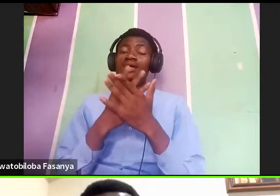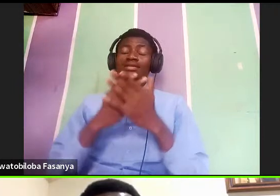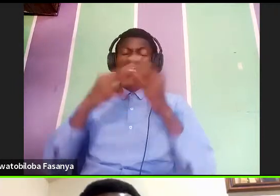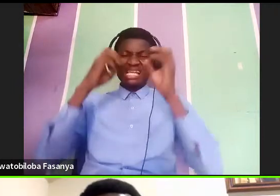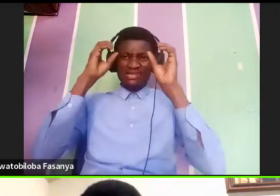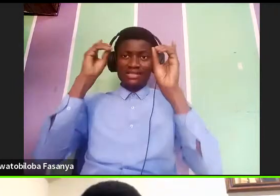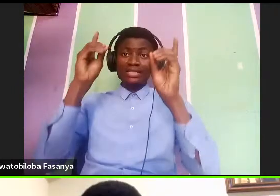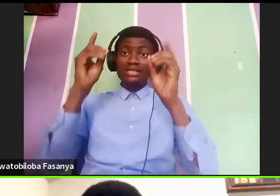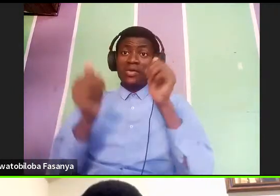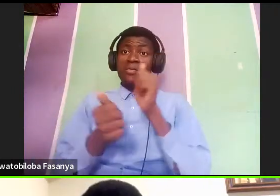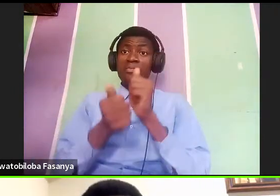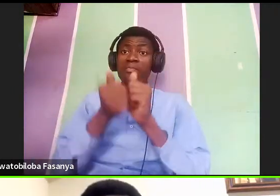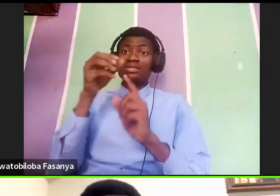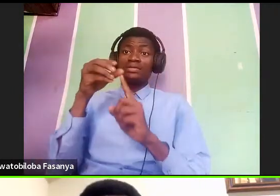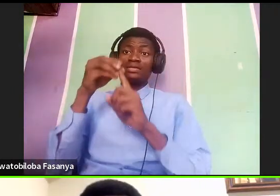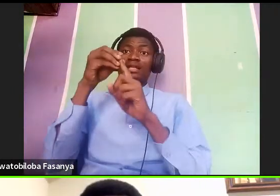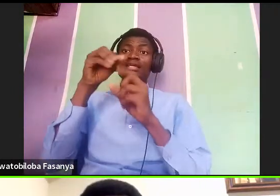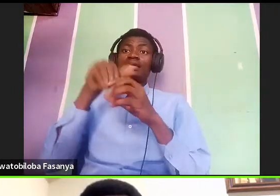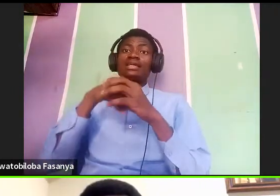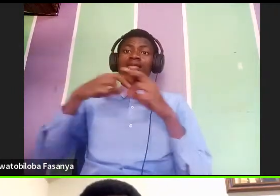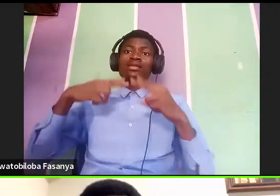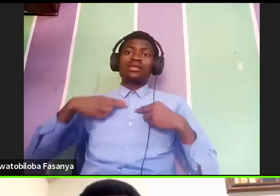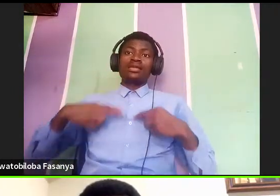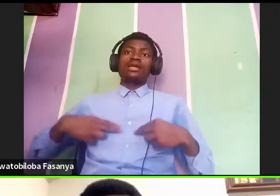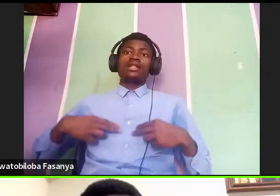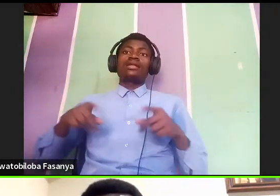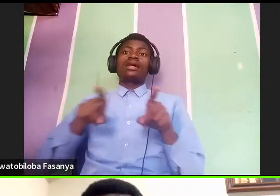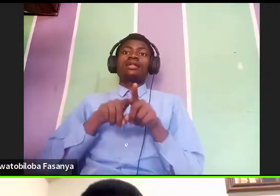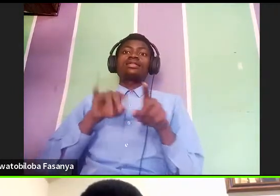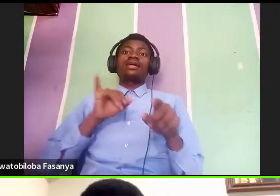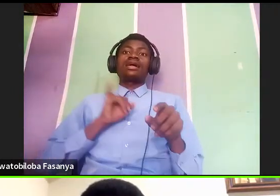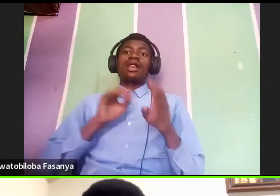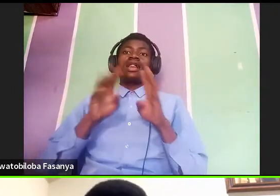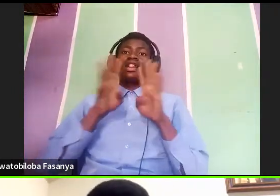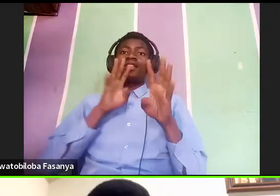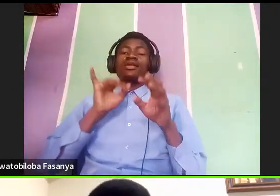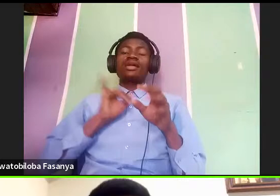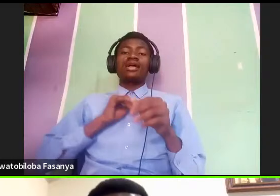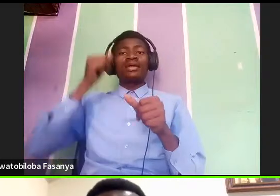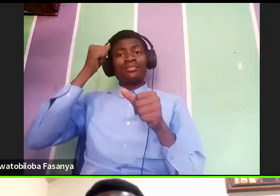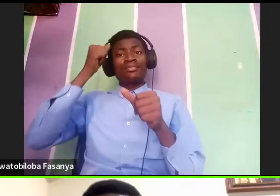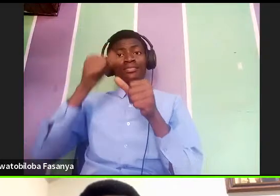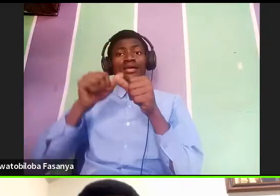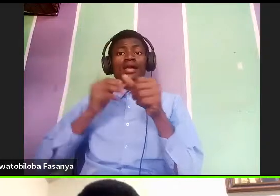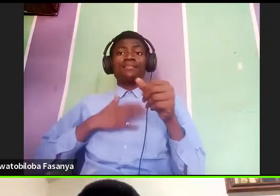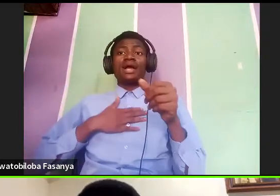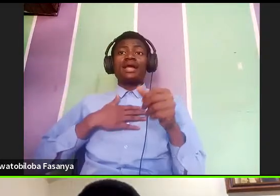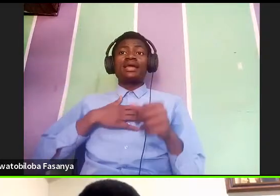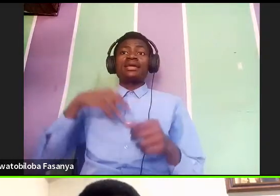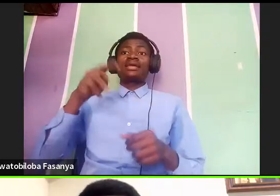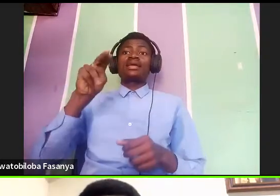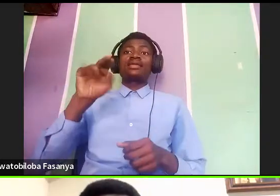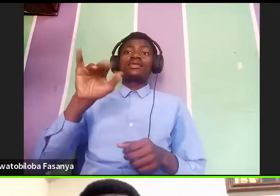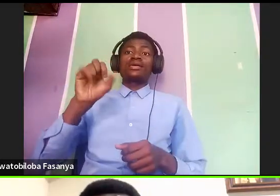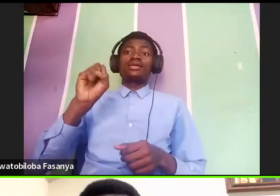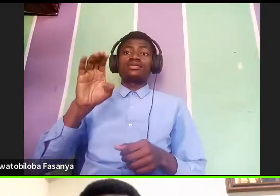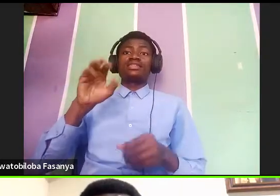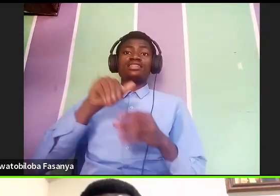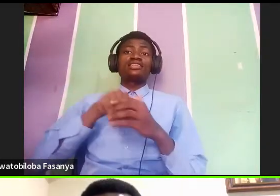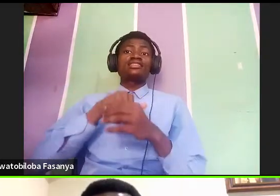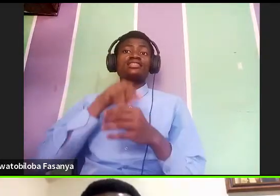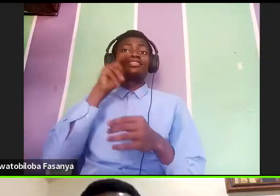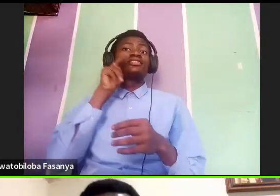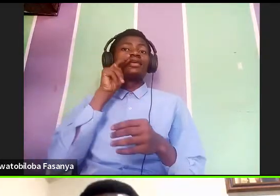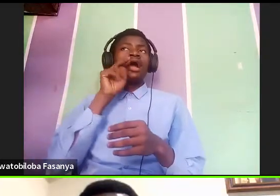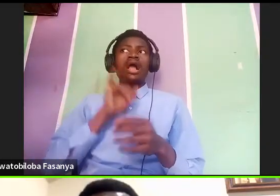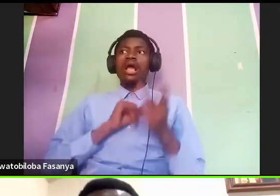important. While I was talking, I remember my youth service in one of the states in Nigeria where I'd seen a child where the parents